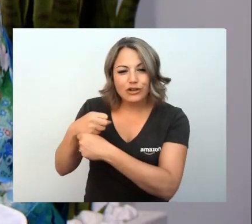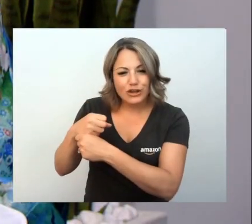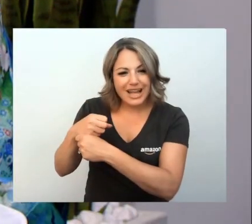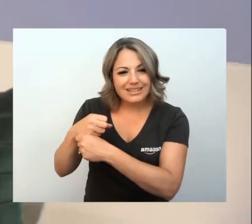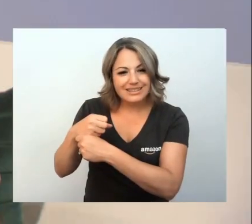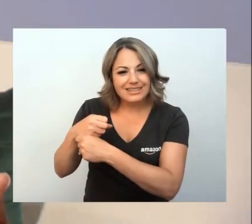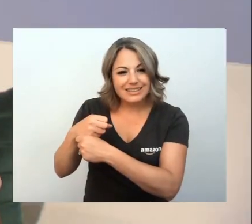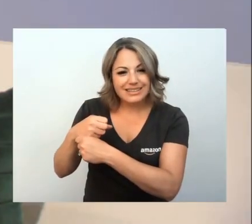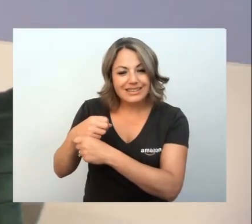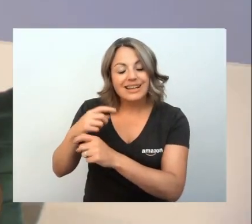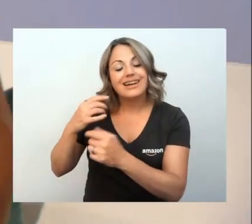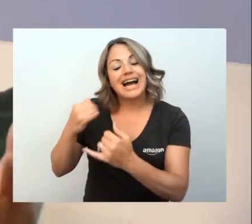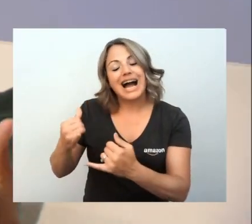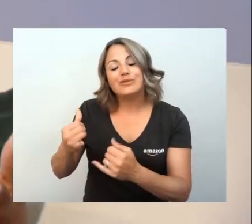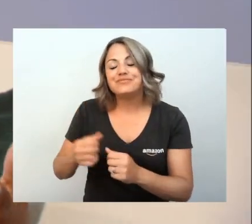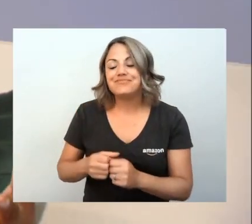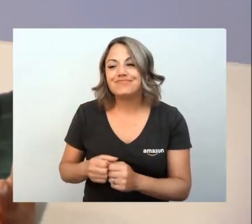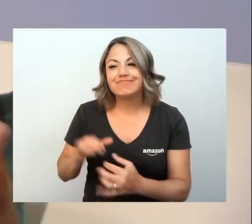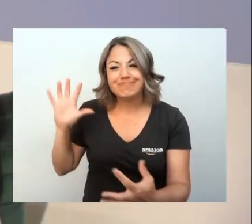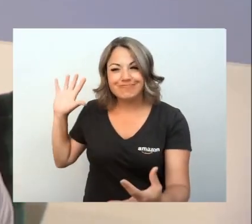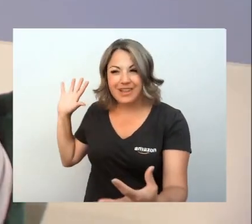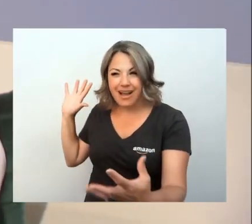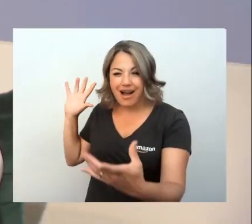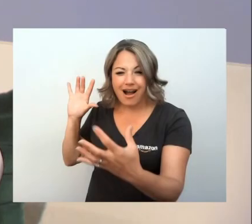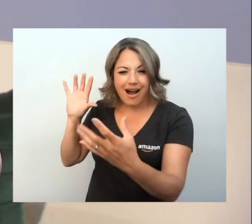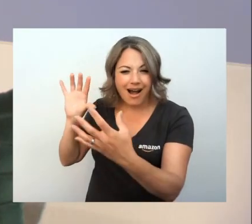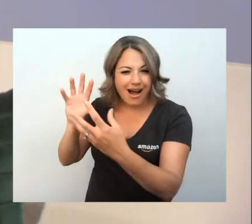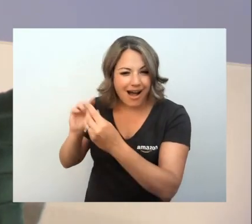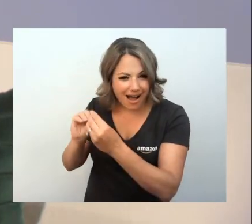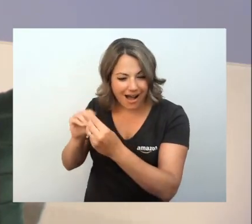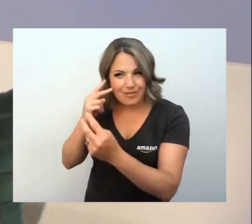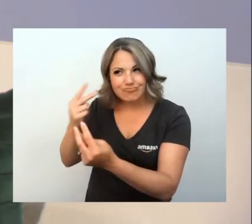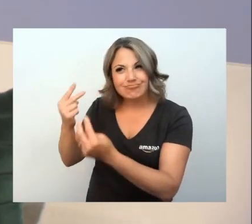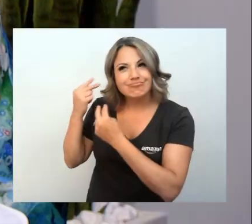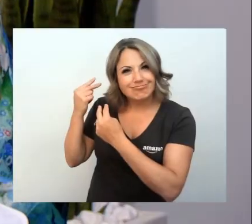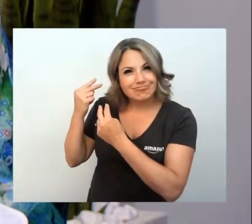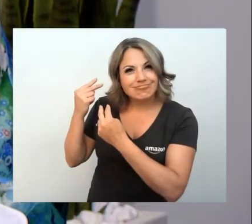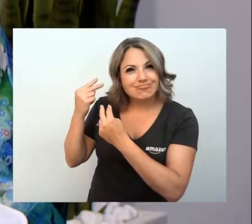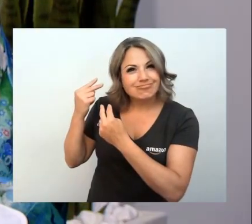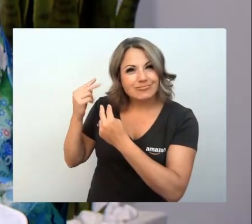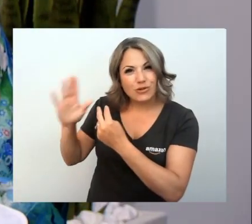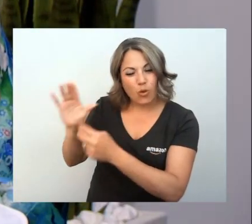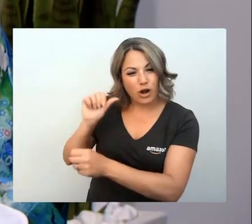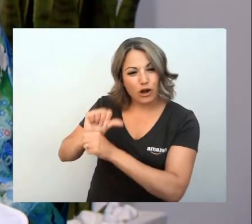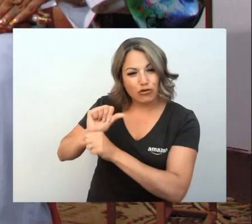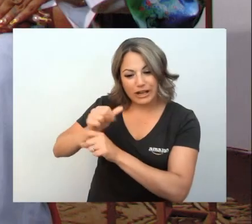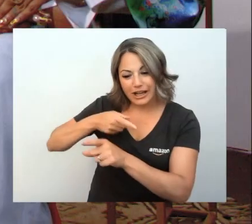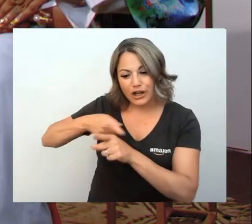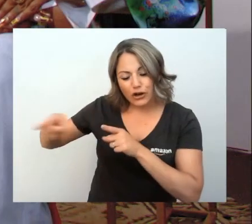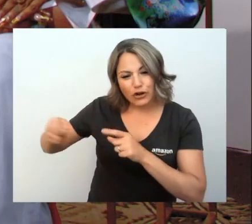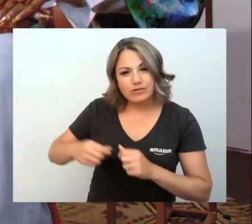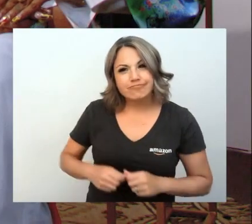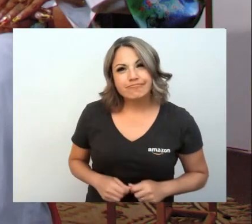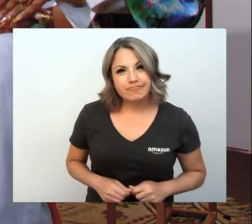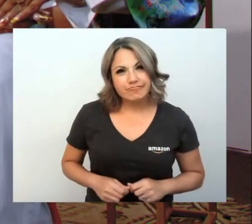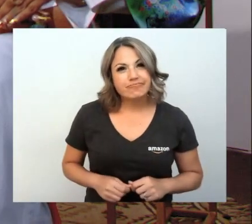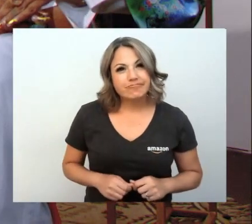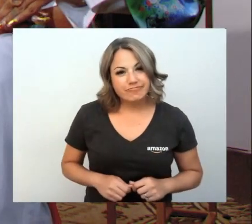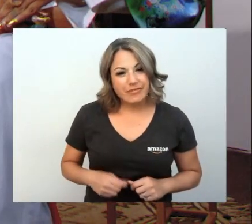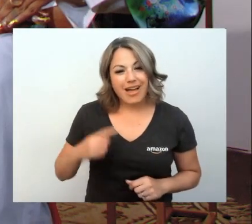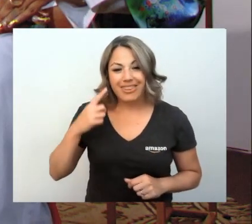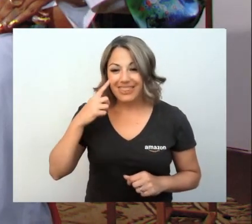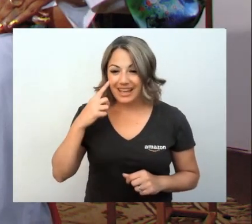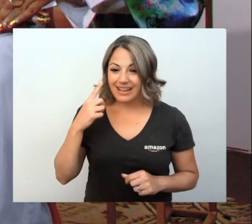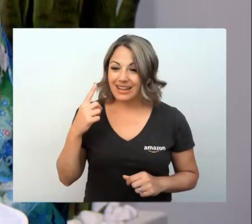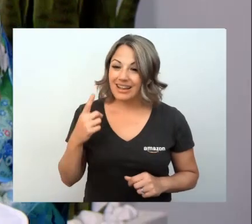you reflect on all that you have accomplished in your career, I think a safe